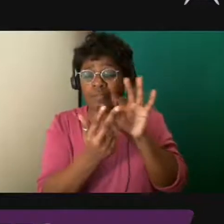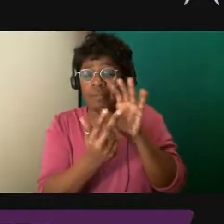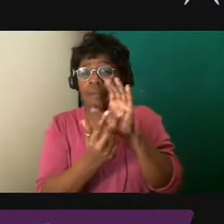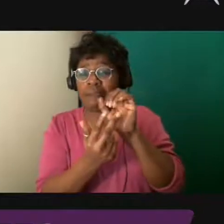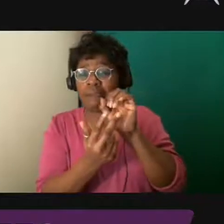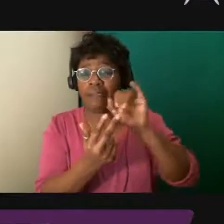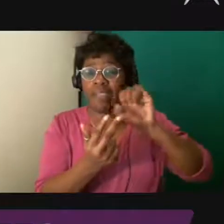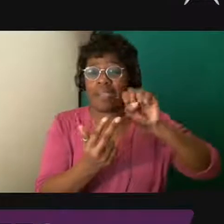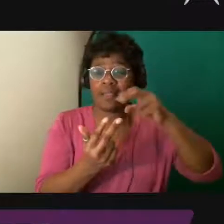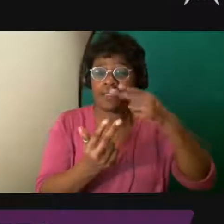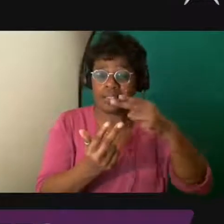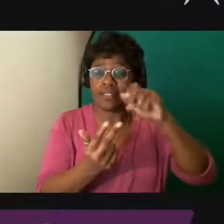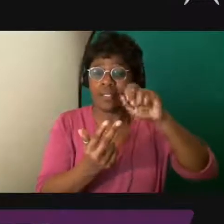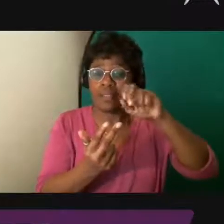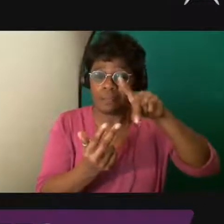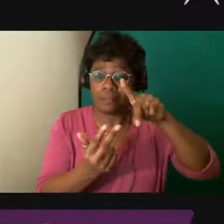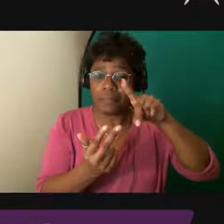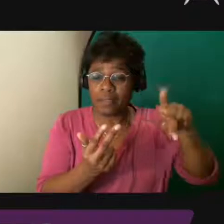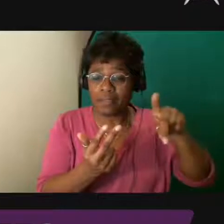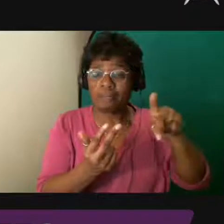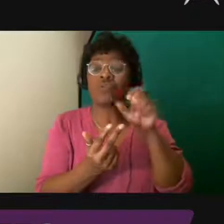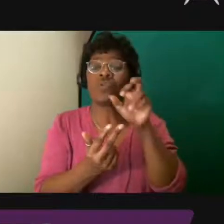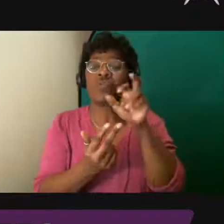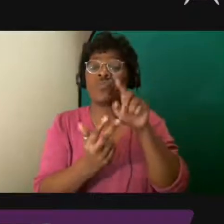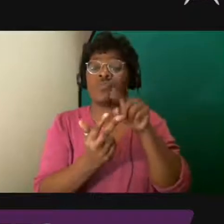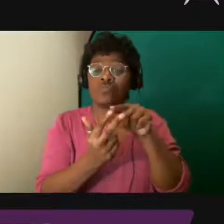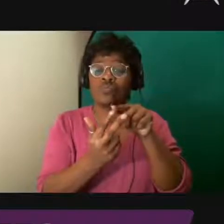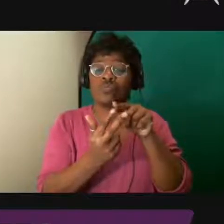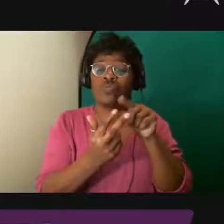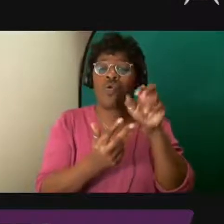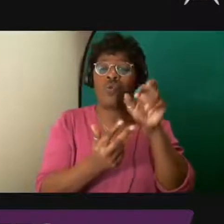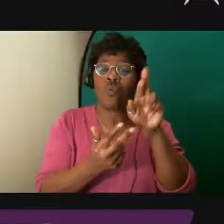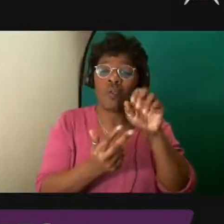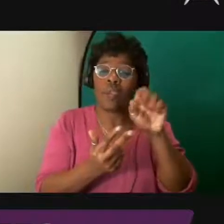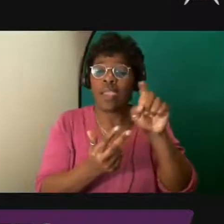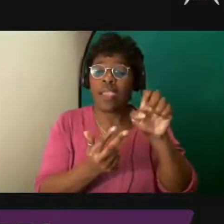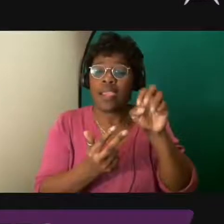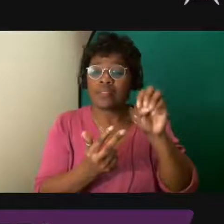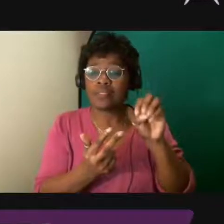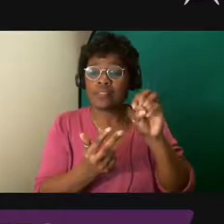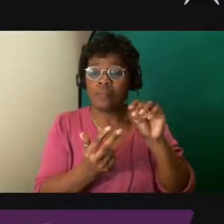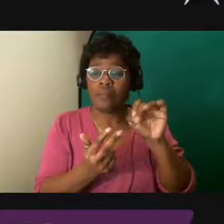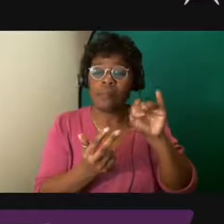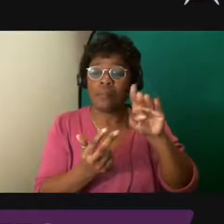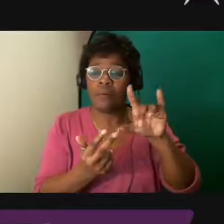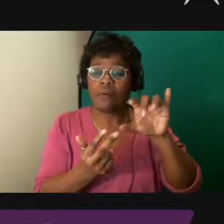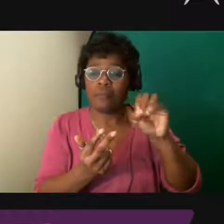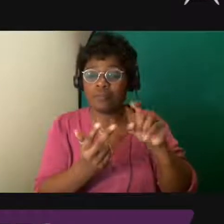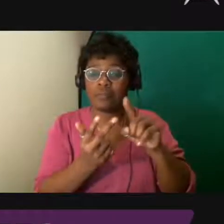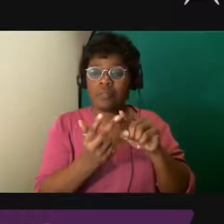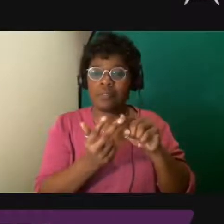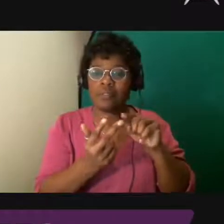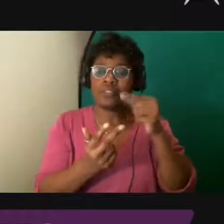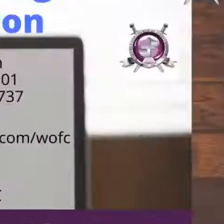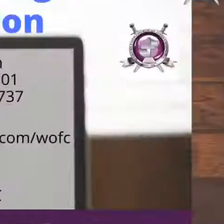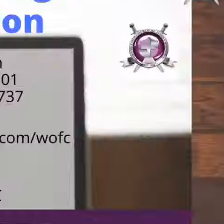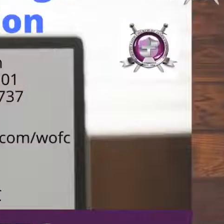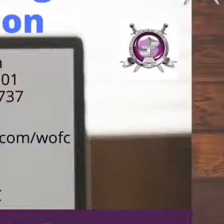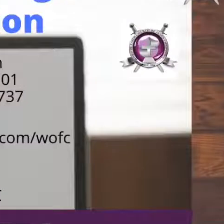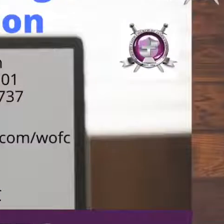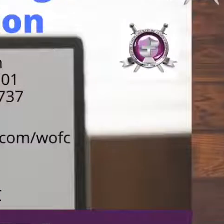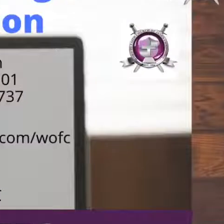Givelify. For a minute, I'm about to put the screen up so you can see it. Put the screen up so you can see all your giving